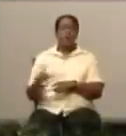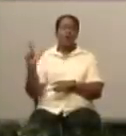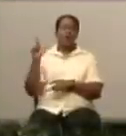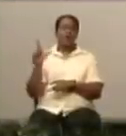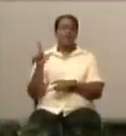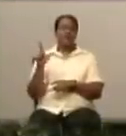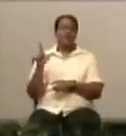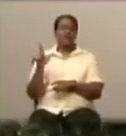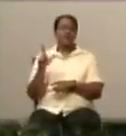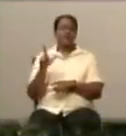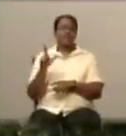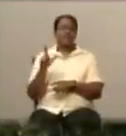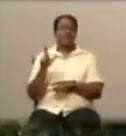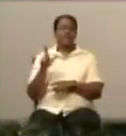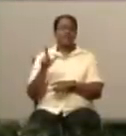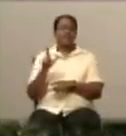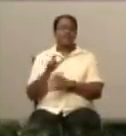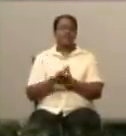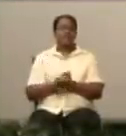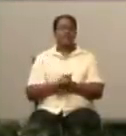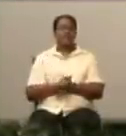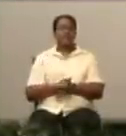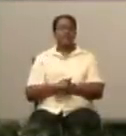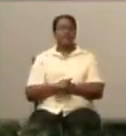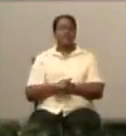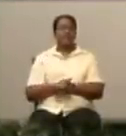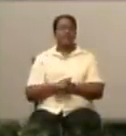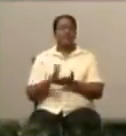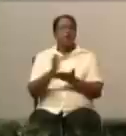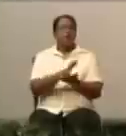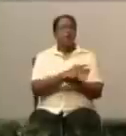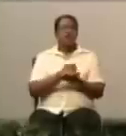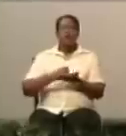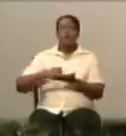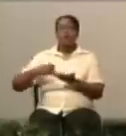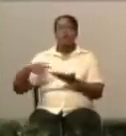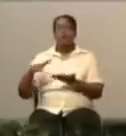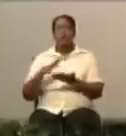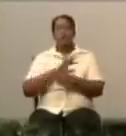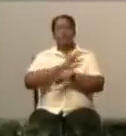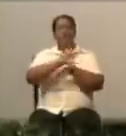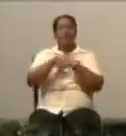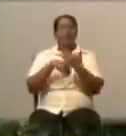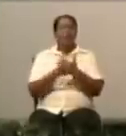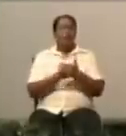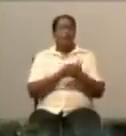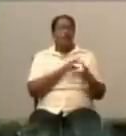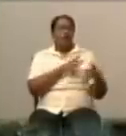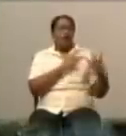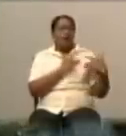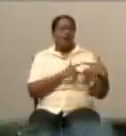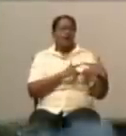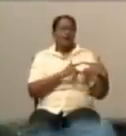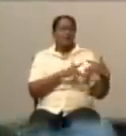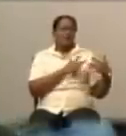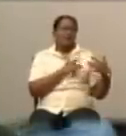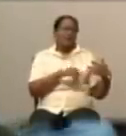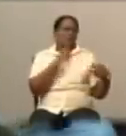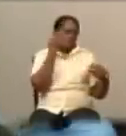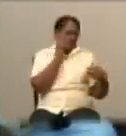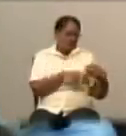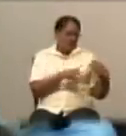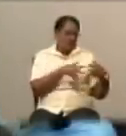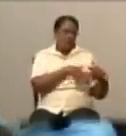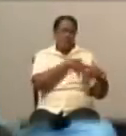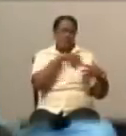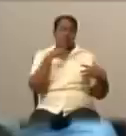Señor. Come, Lord. Come, Lord. Remove from all our hearts all the temptation,